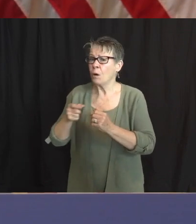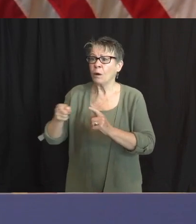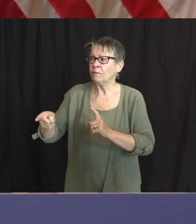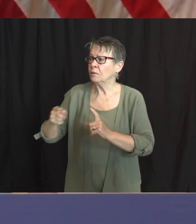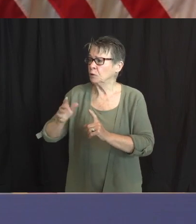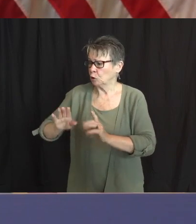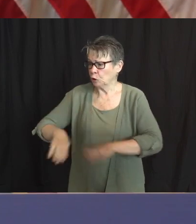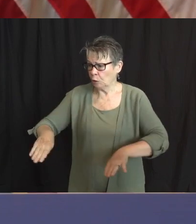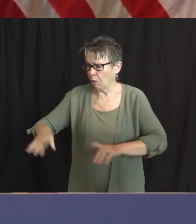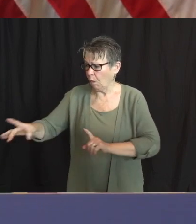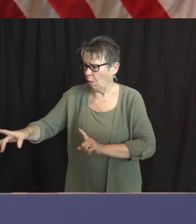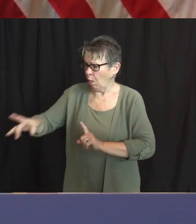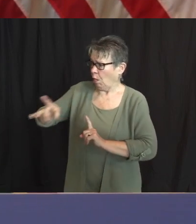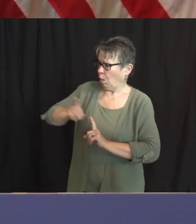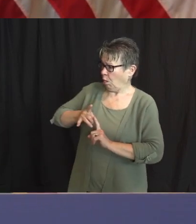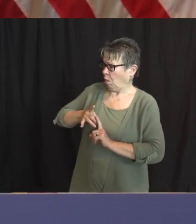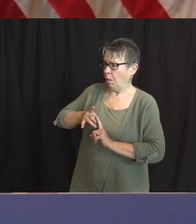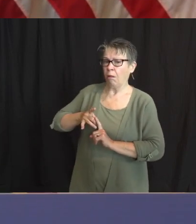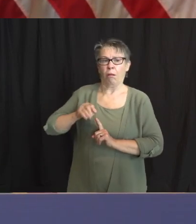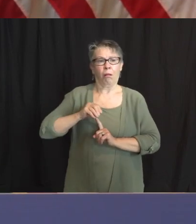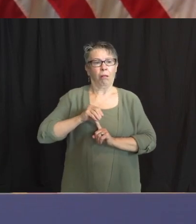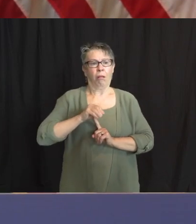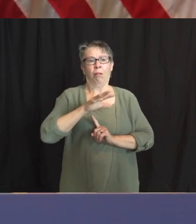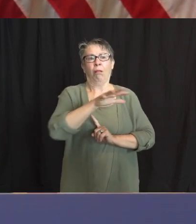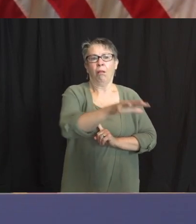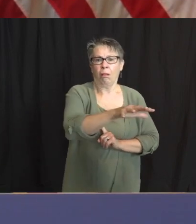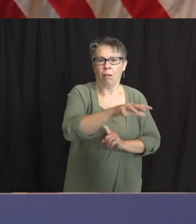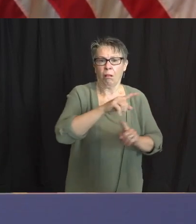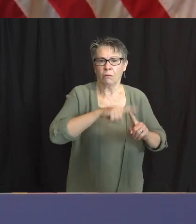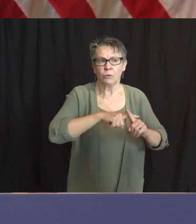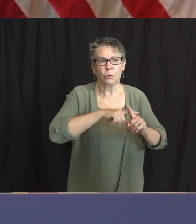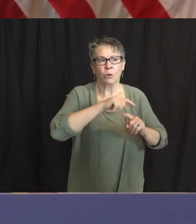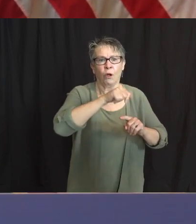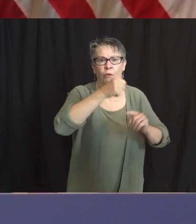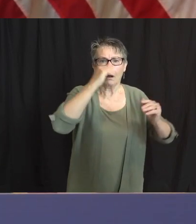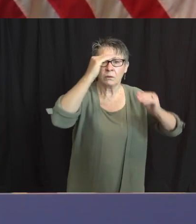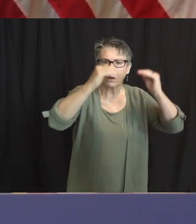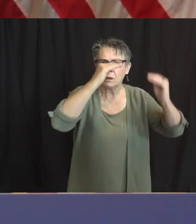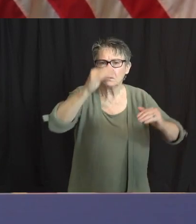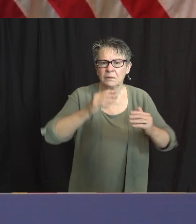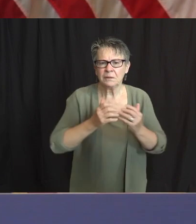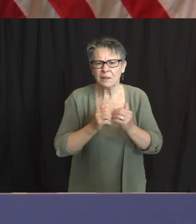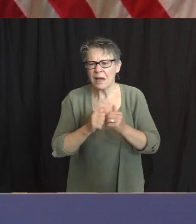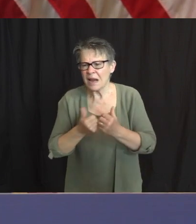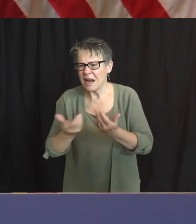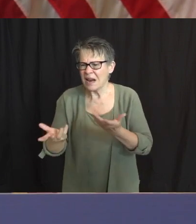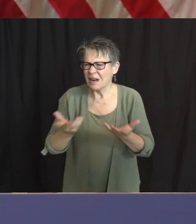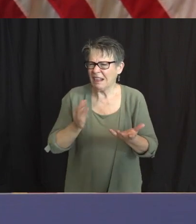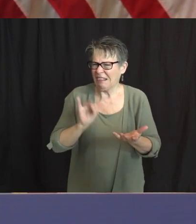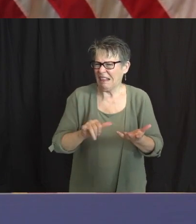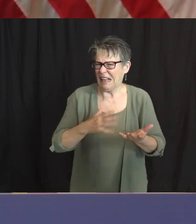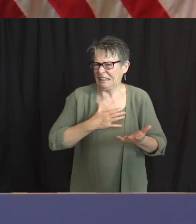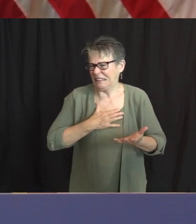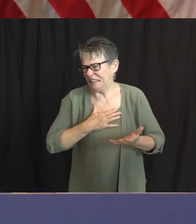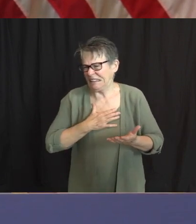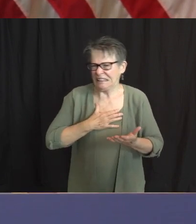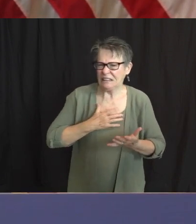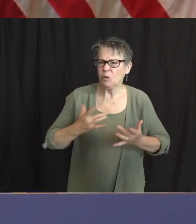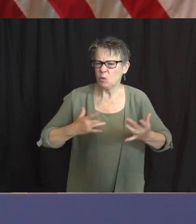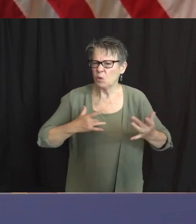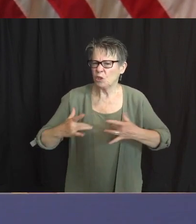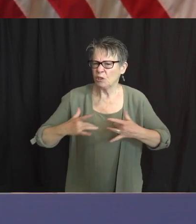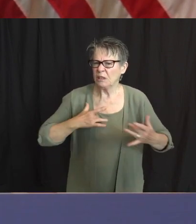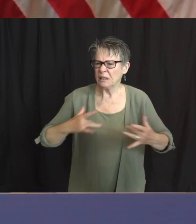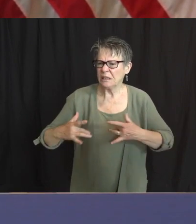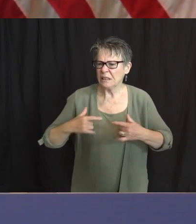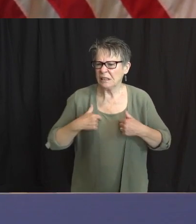then, but we're going to need to be minding our P's and Q's, as my dad used to say, through that period. Would you